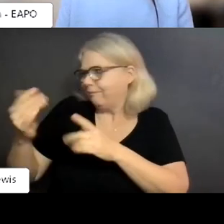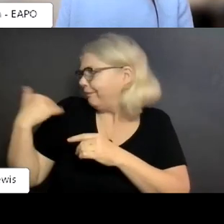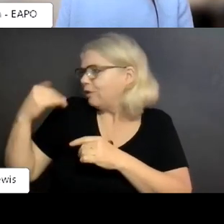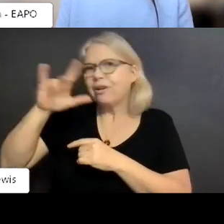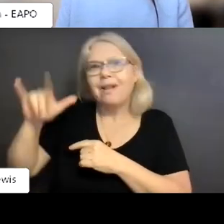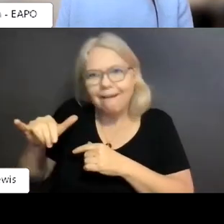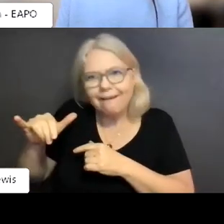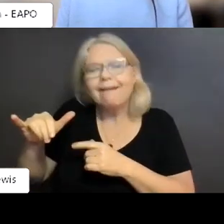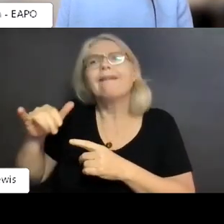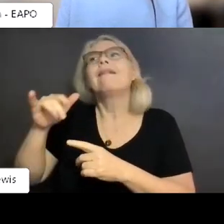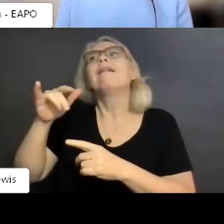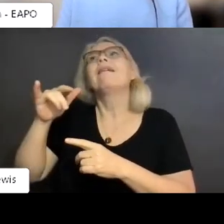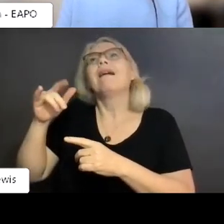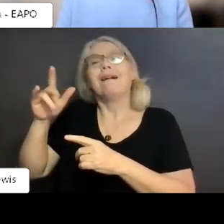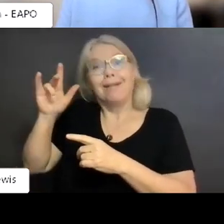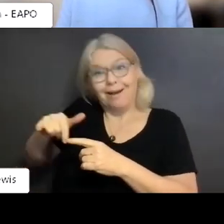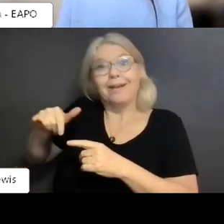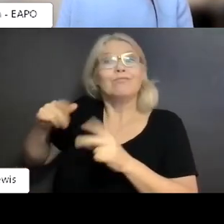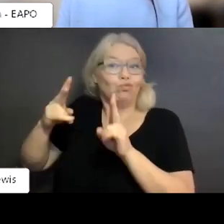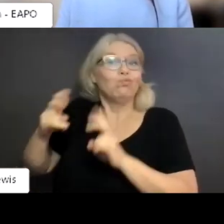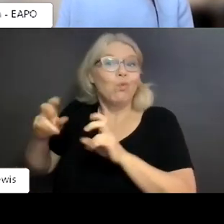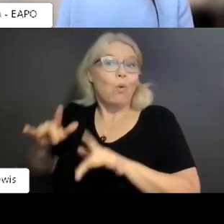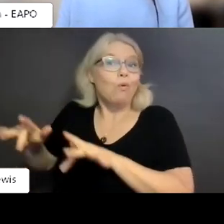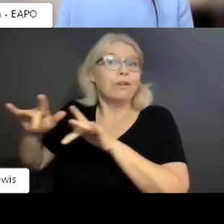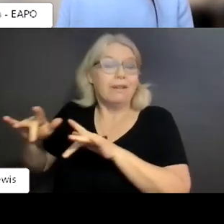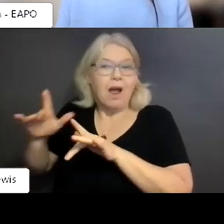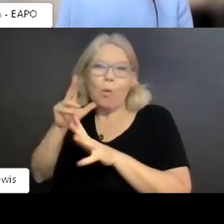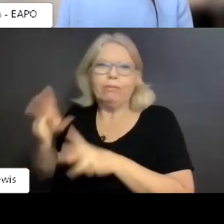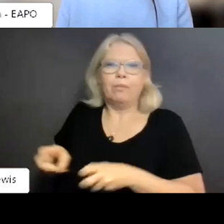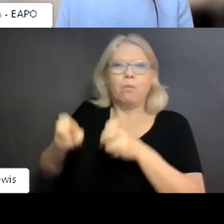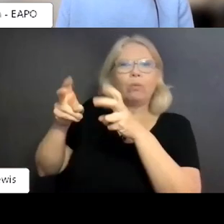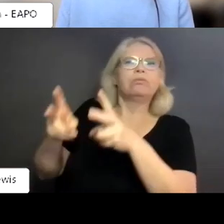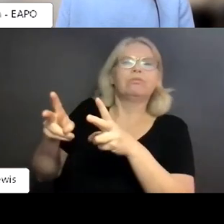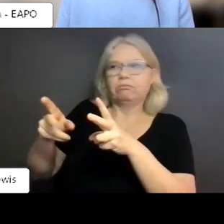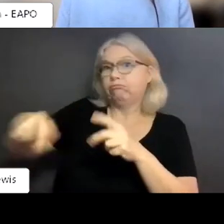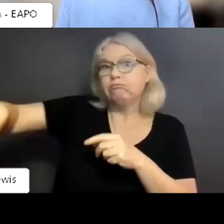can post that for individuals if they're interested in viewing that research as well.